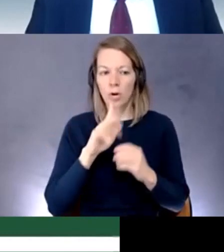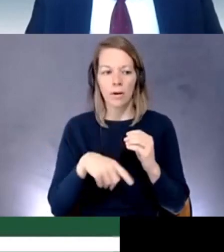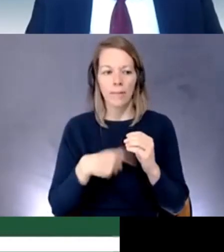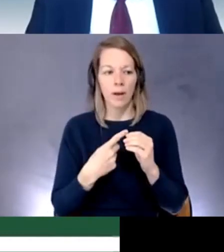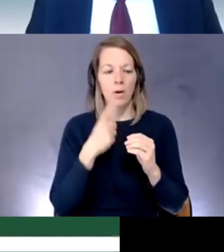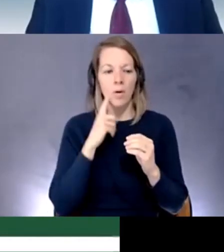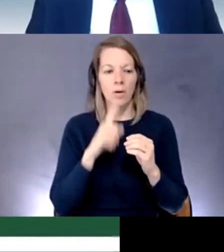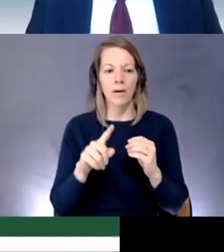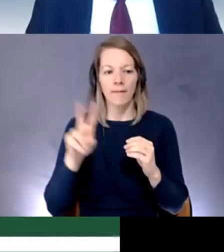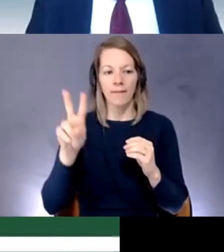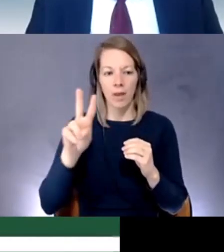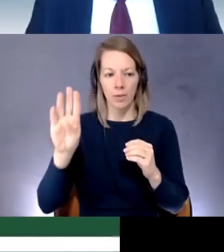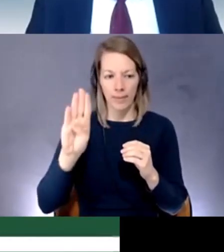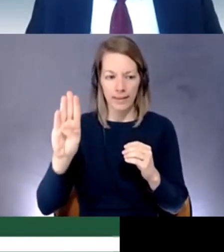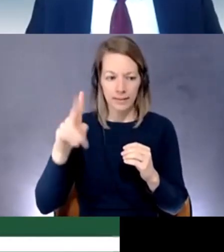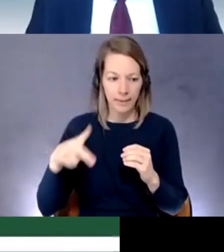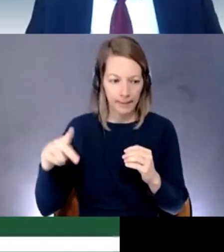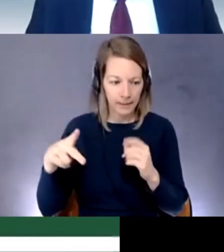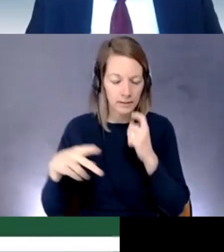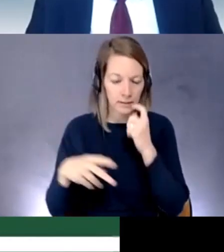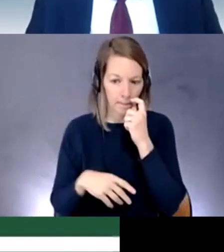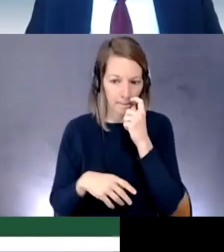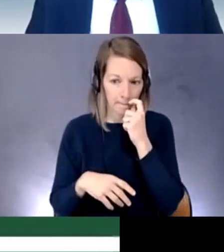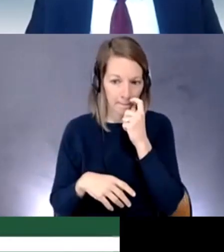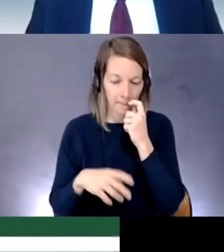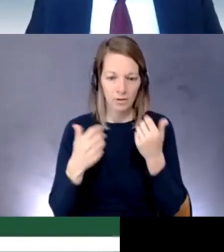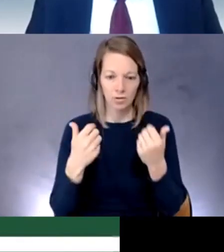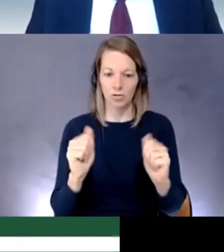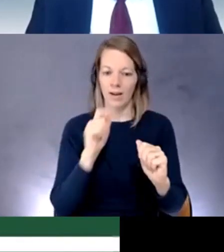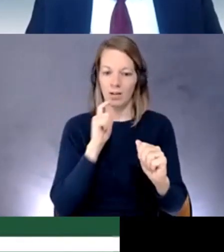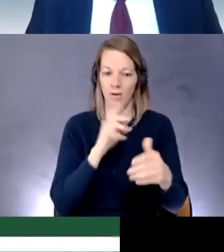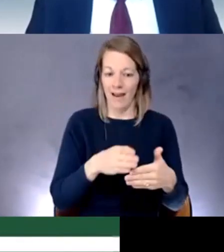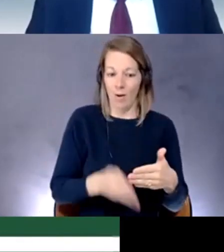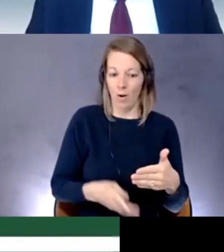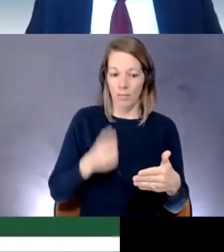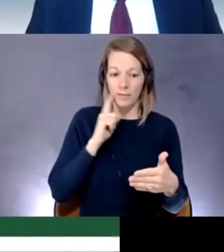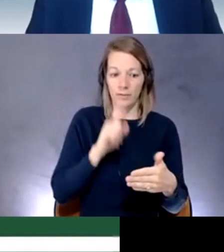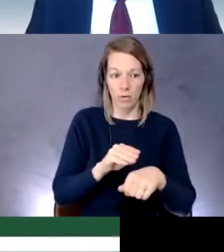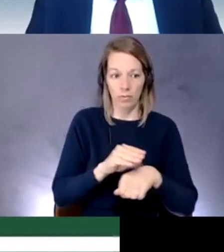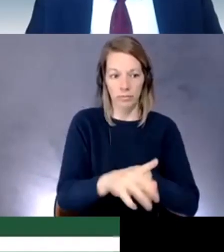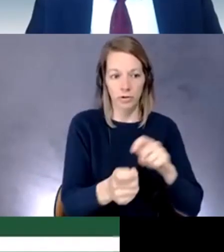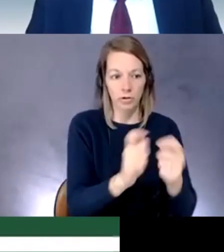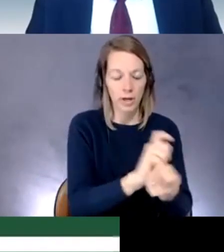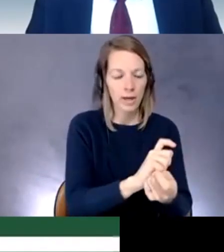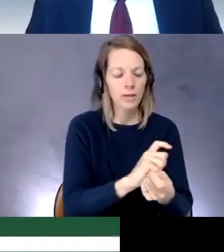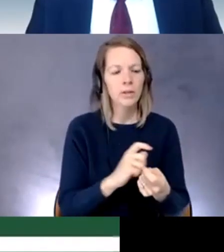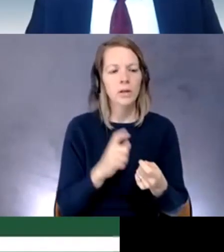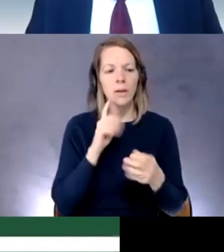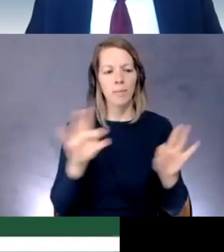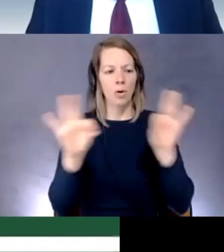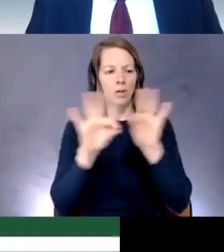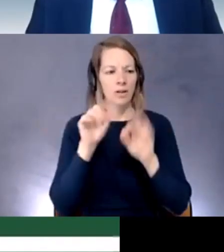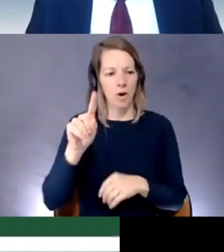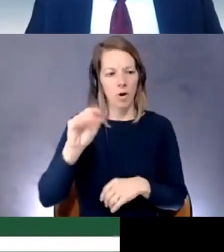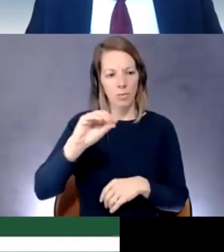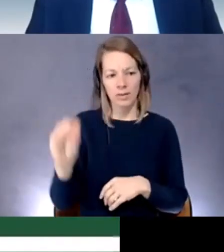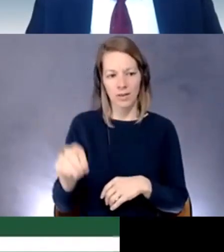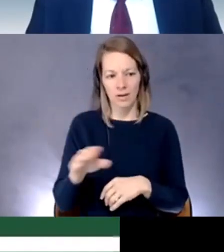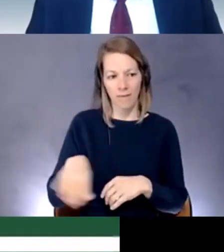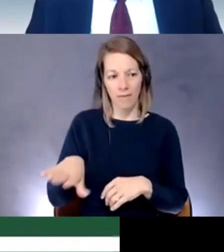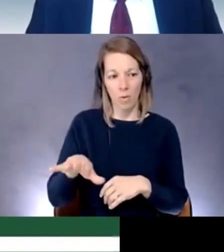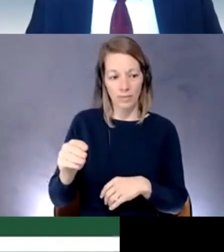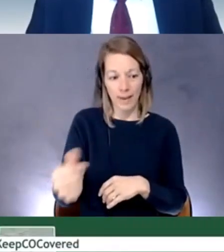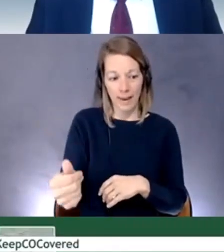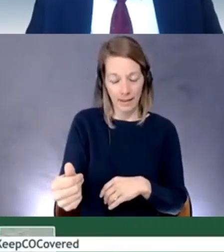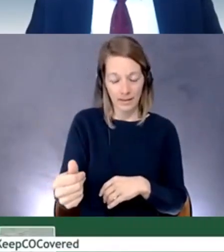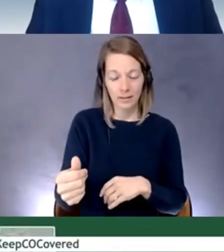value-based payments, you know, we're trying to get outcomes to change. Can you just talk a little bit about the importance of getting 100% of those payments